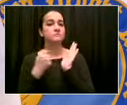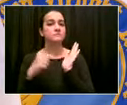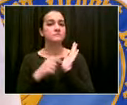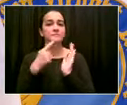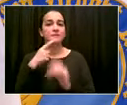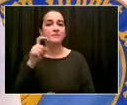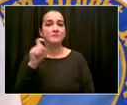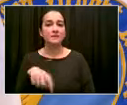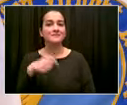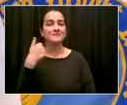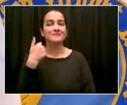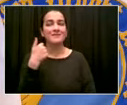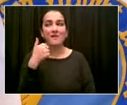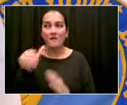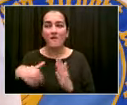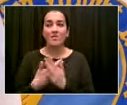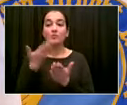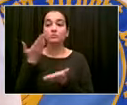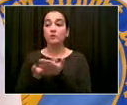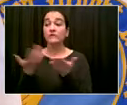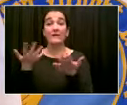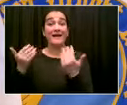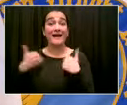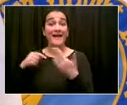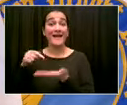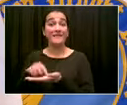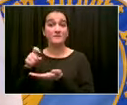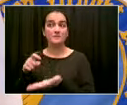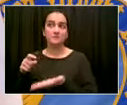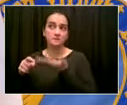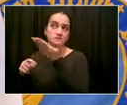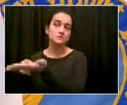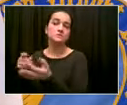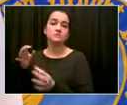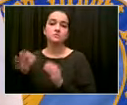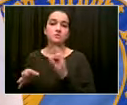So that's a tremendous move forward. And again,